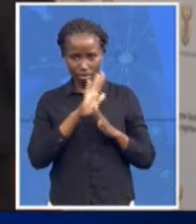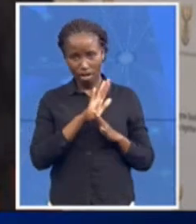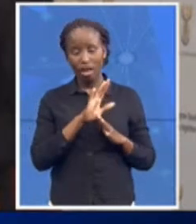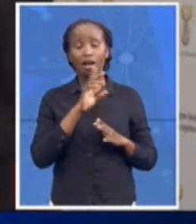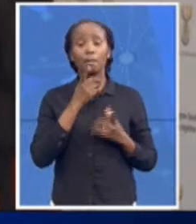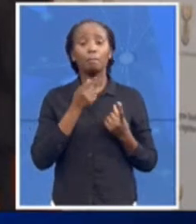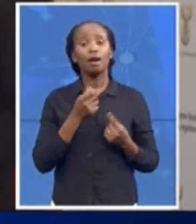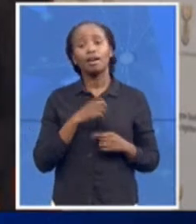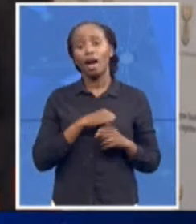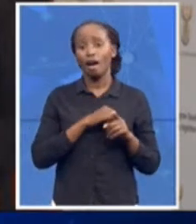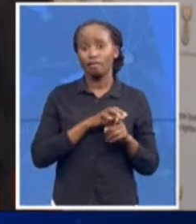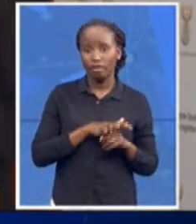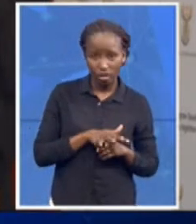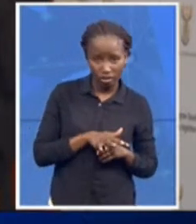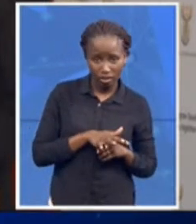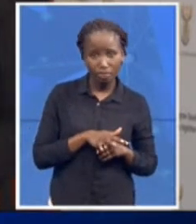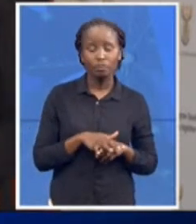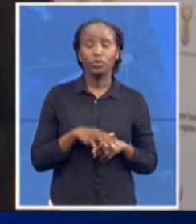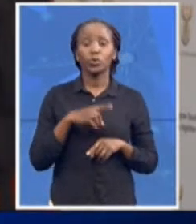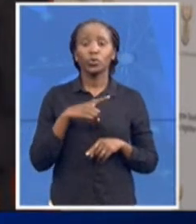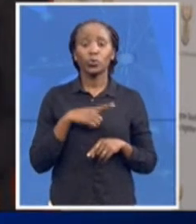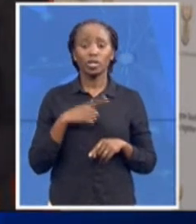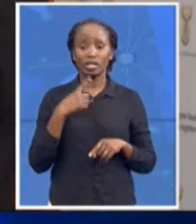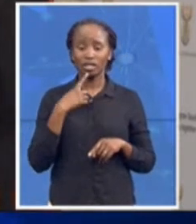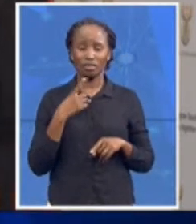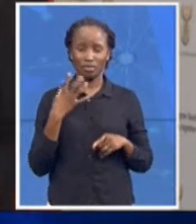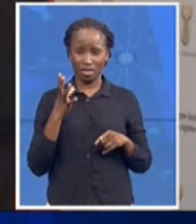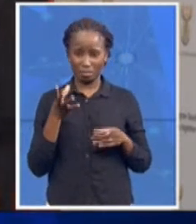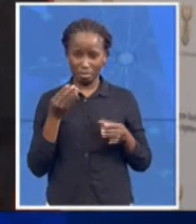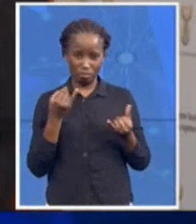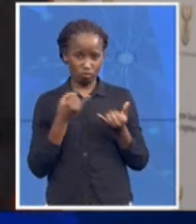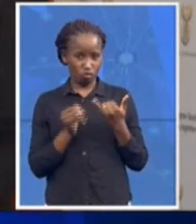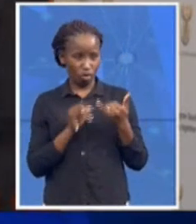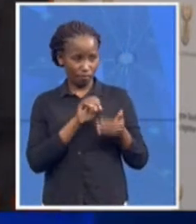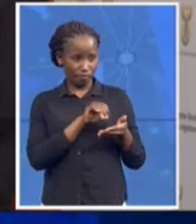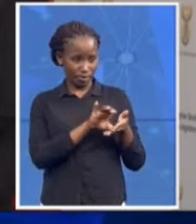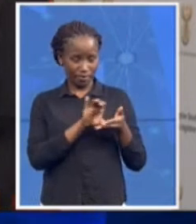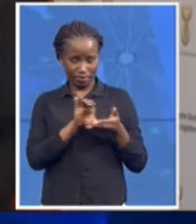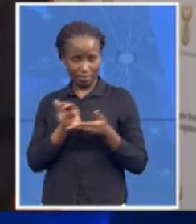a purpose other than the PESP project.